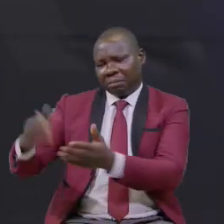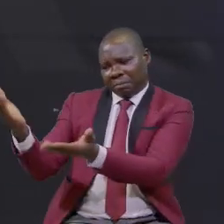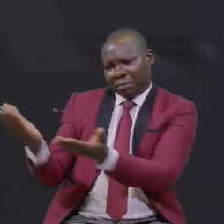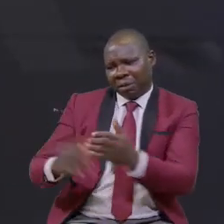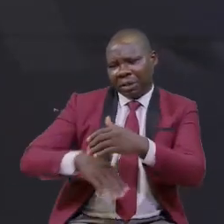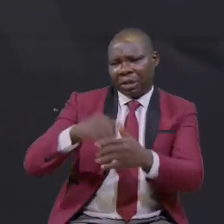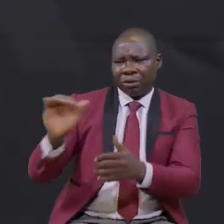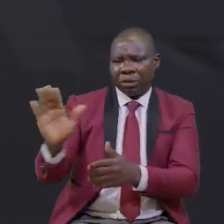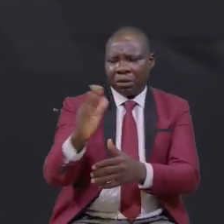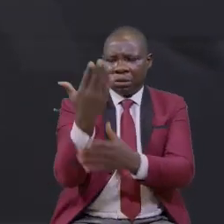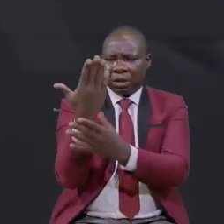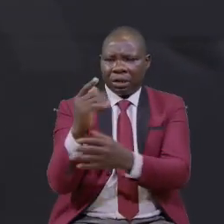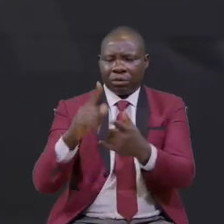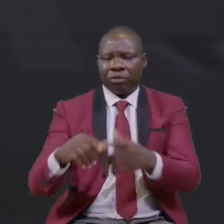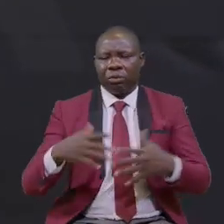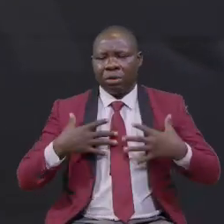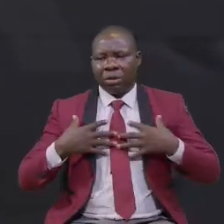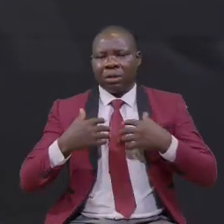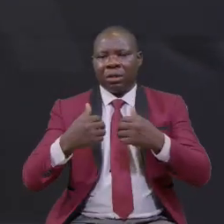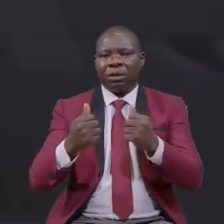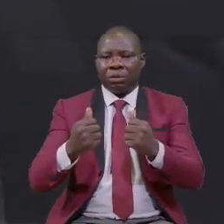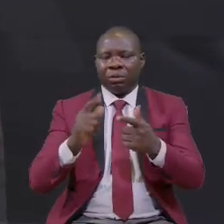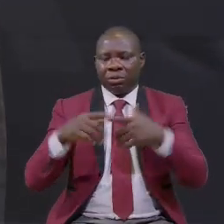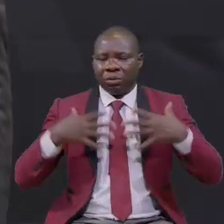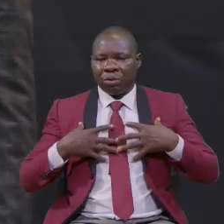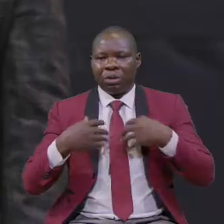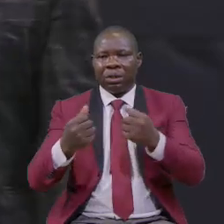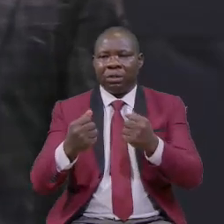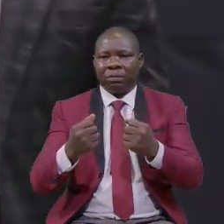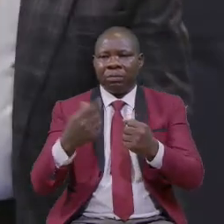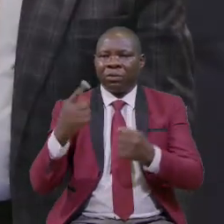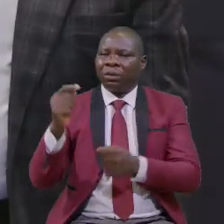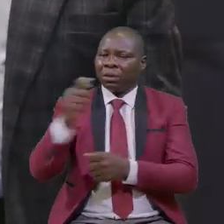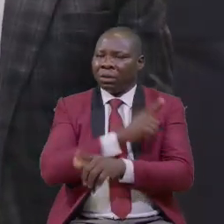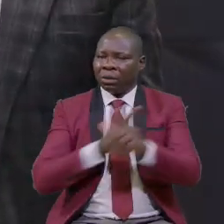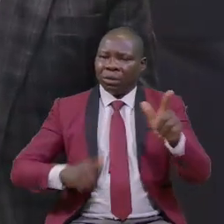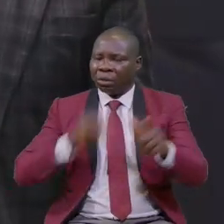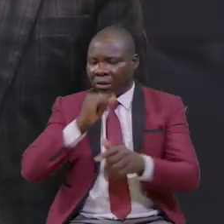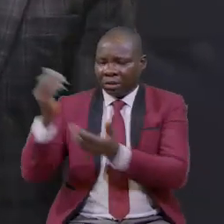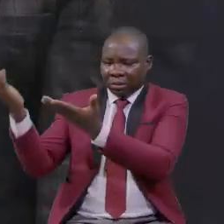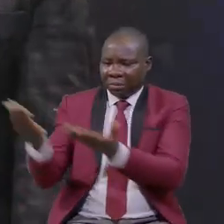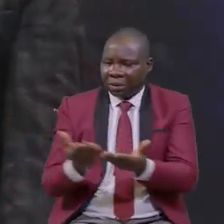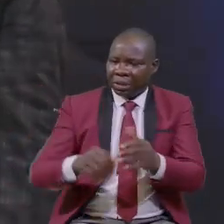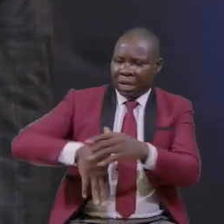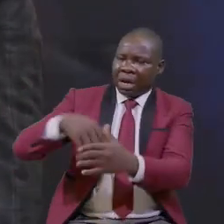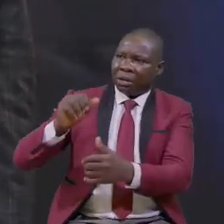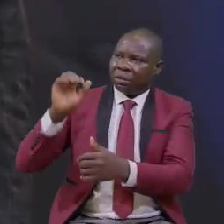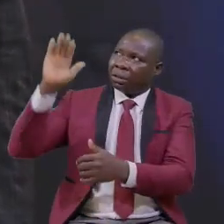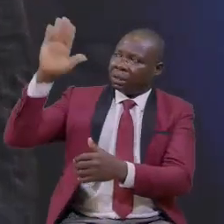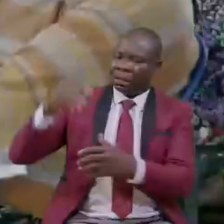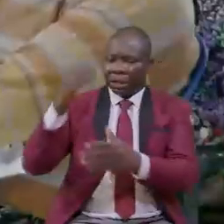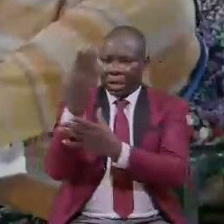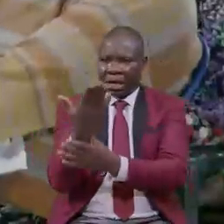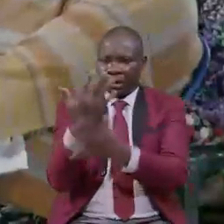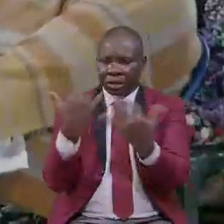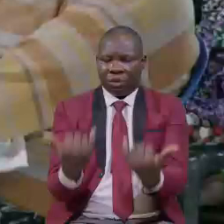hand to heal. To heal. The Lord is stretching forth his hand tonight. He'll heal you